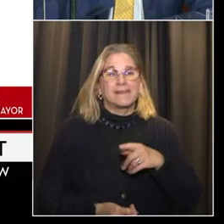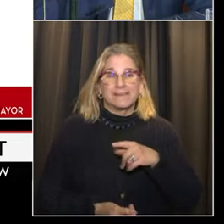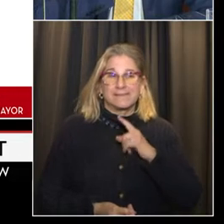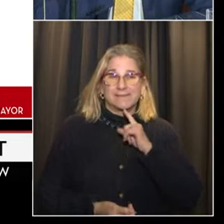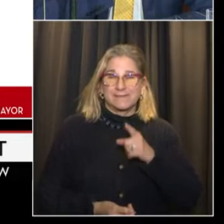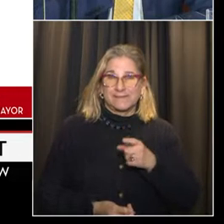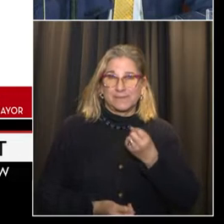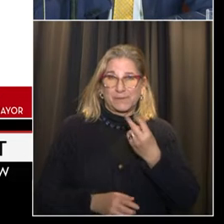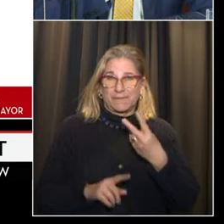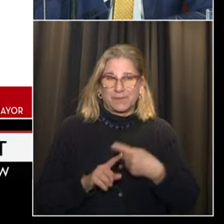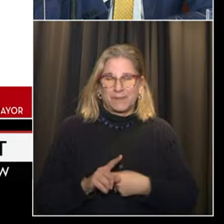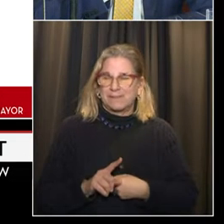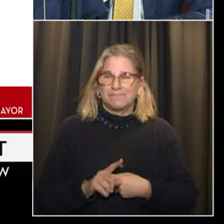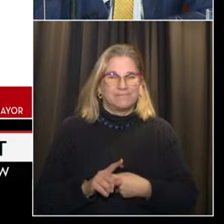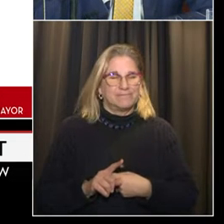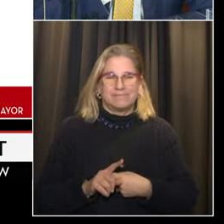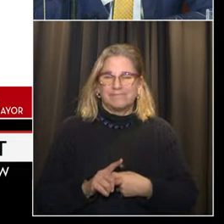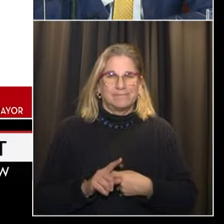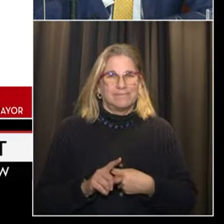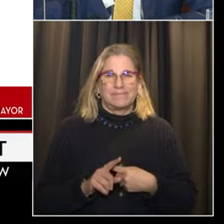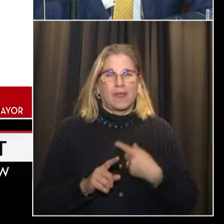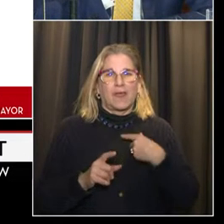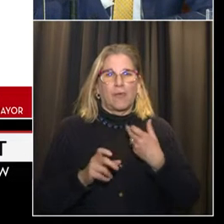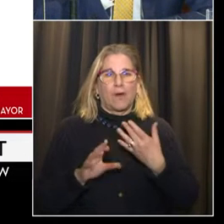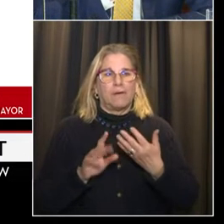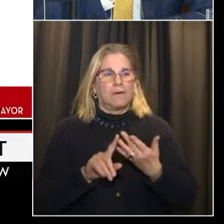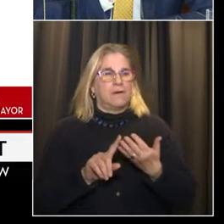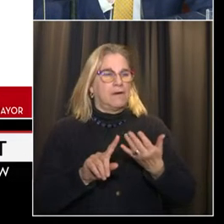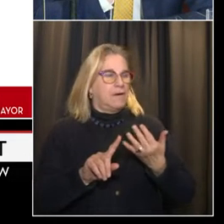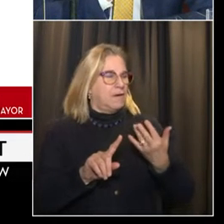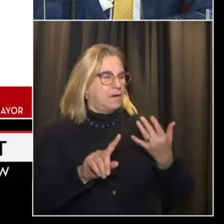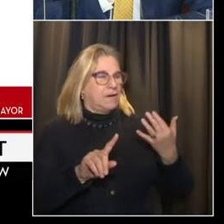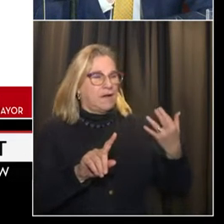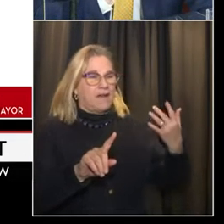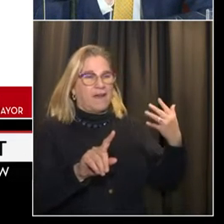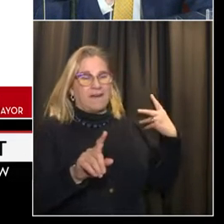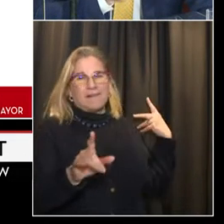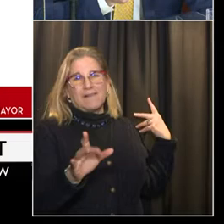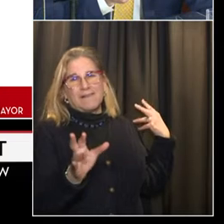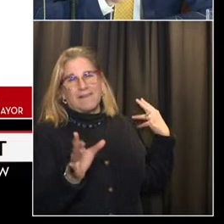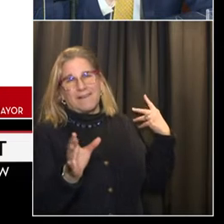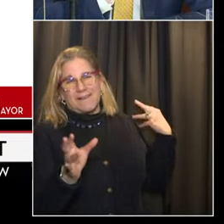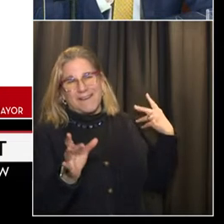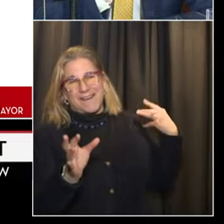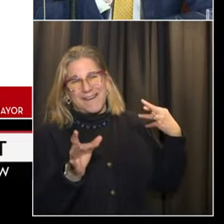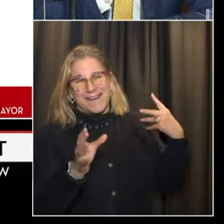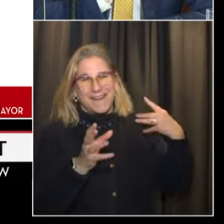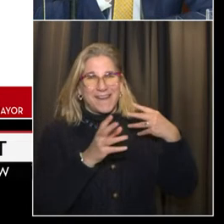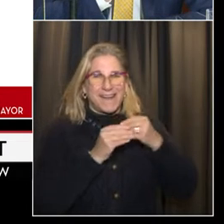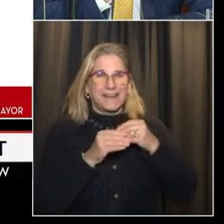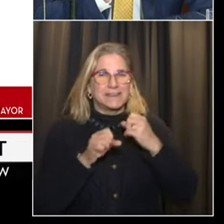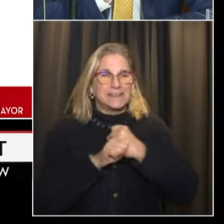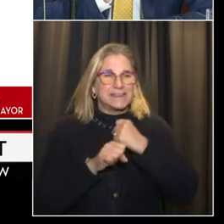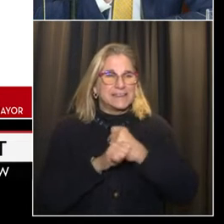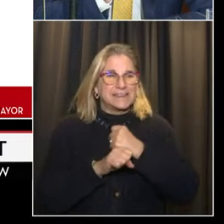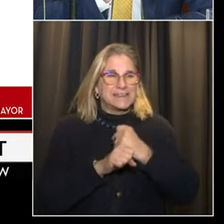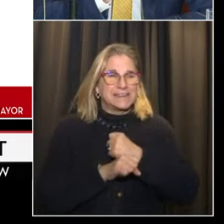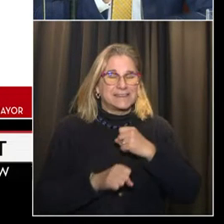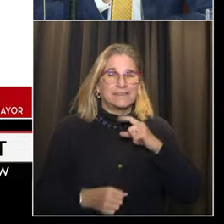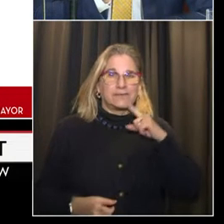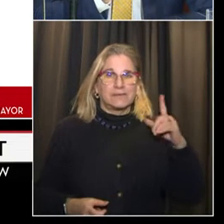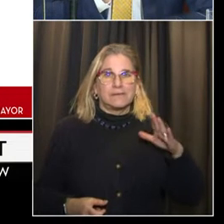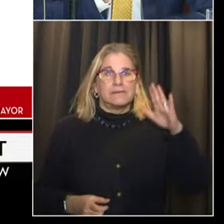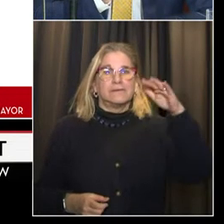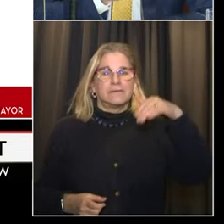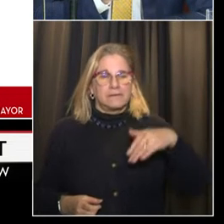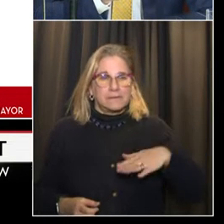see, really are much more nuanced and complex than I can put into a quick sentence or a change in trend